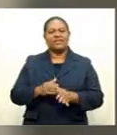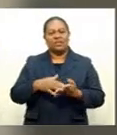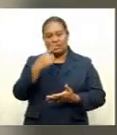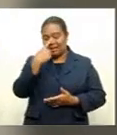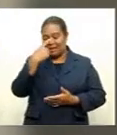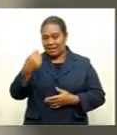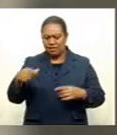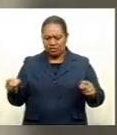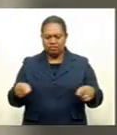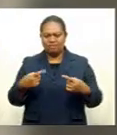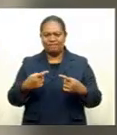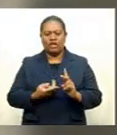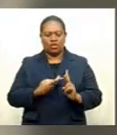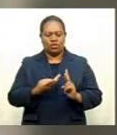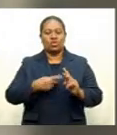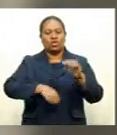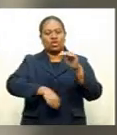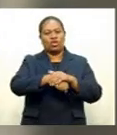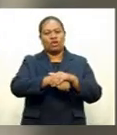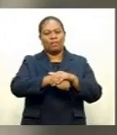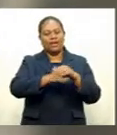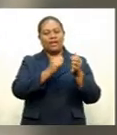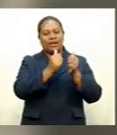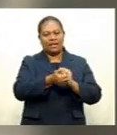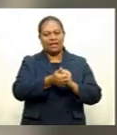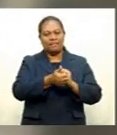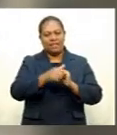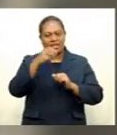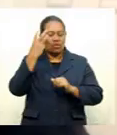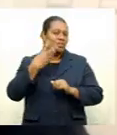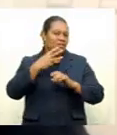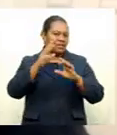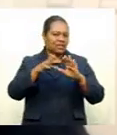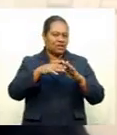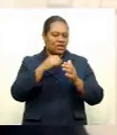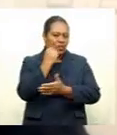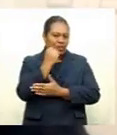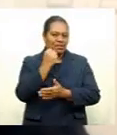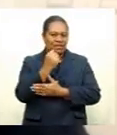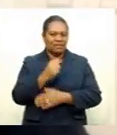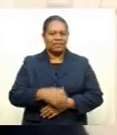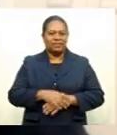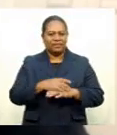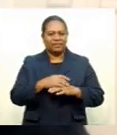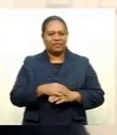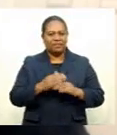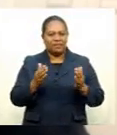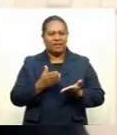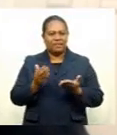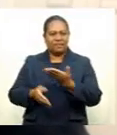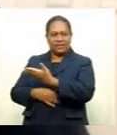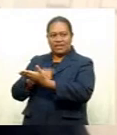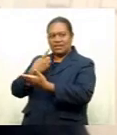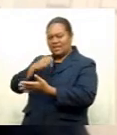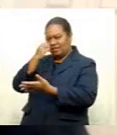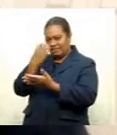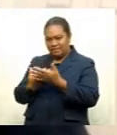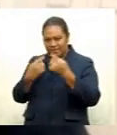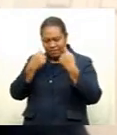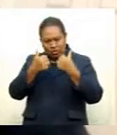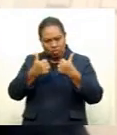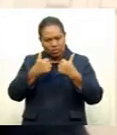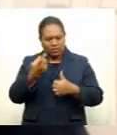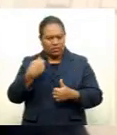playing against two of the top teams in women's sevens rugby. This is very important to us because we're meeting